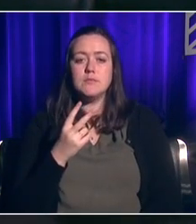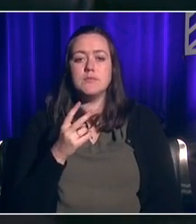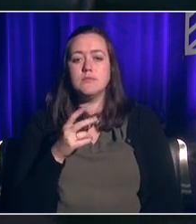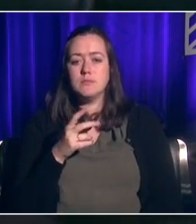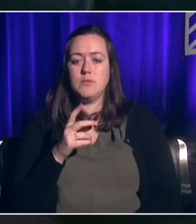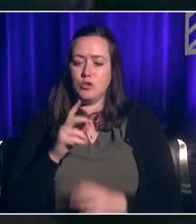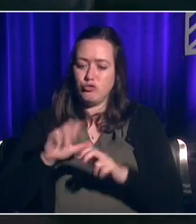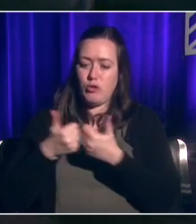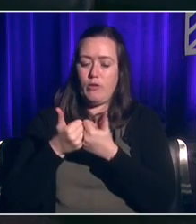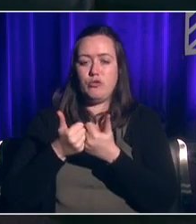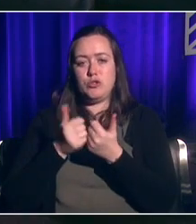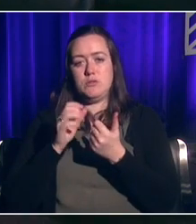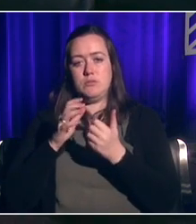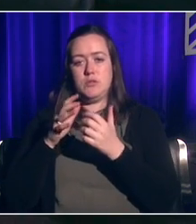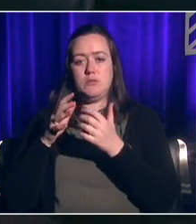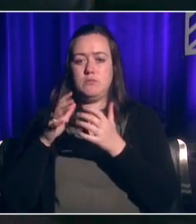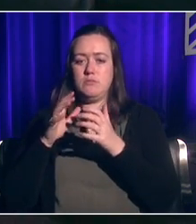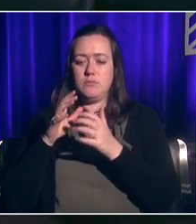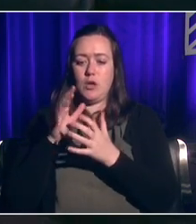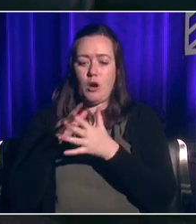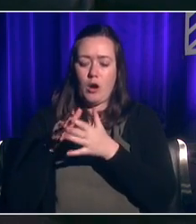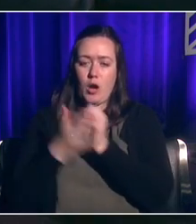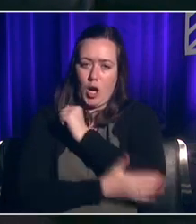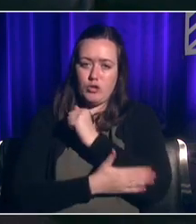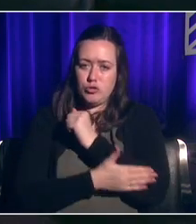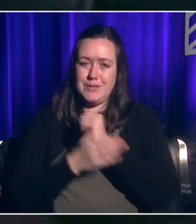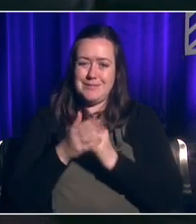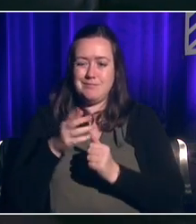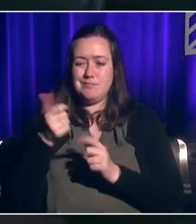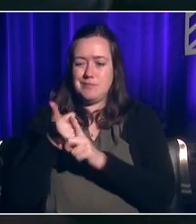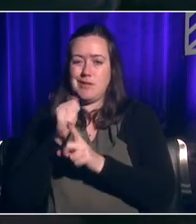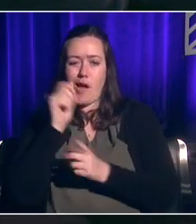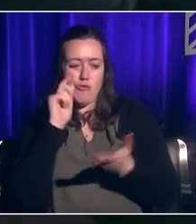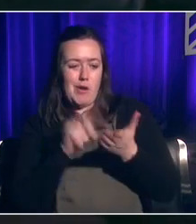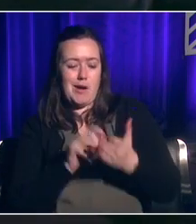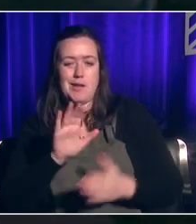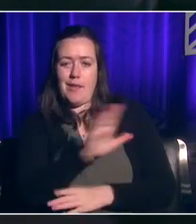a country that doesn't recognize their contributions.